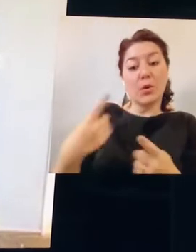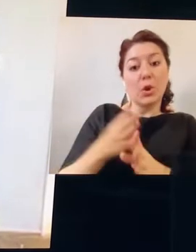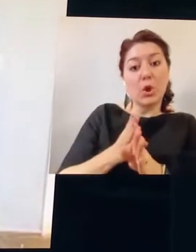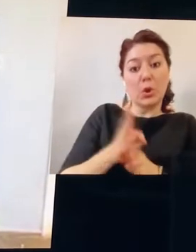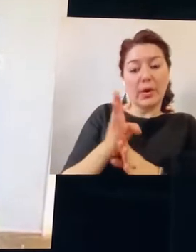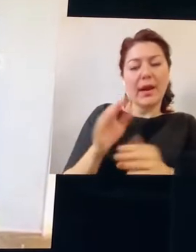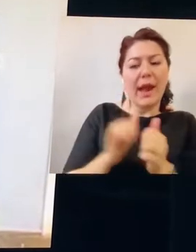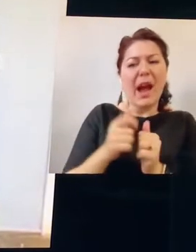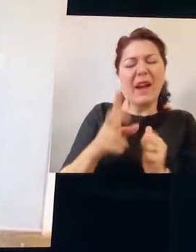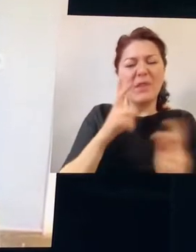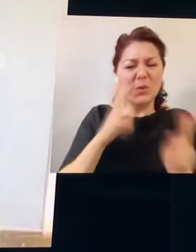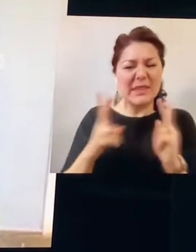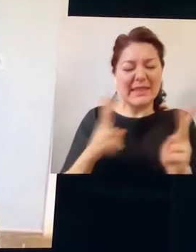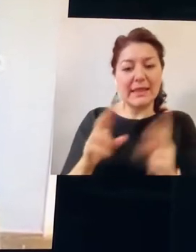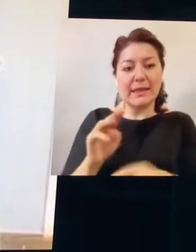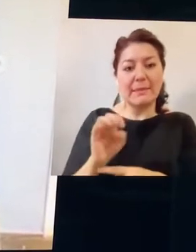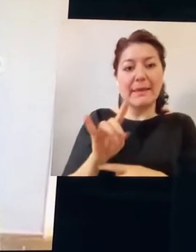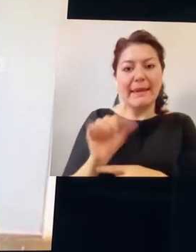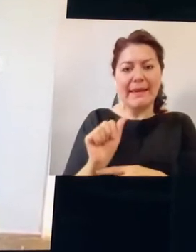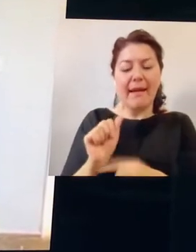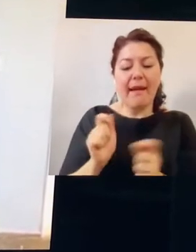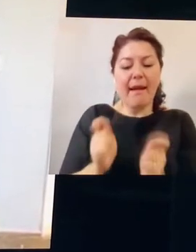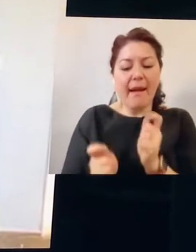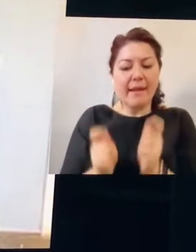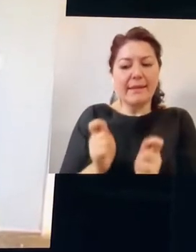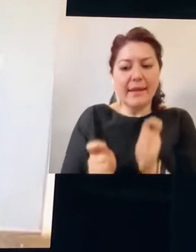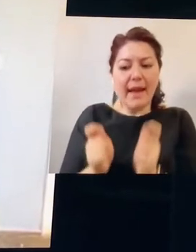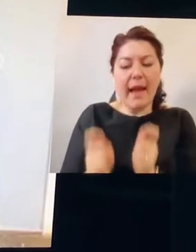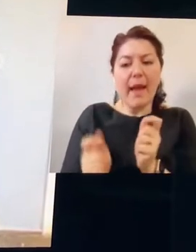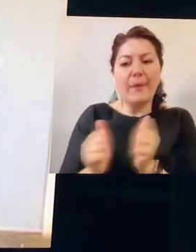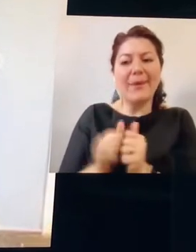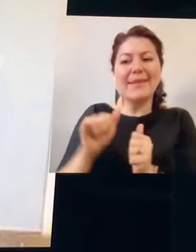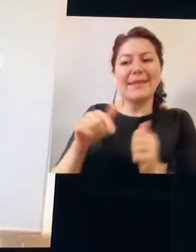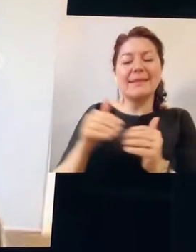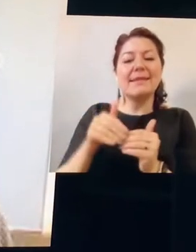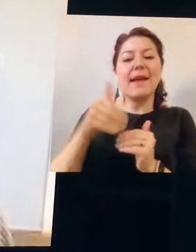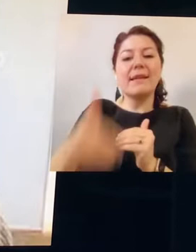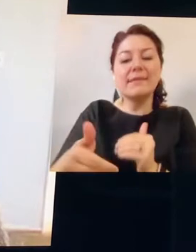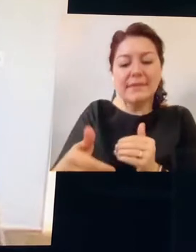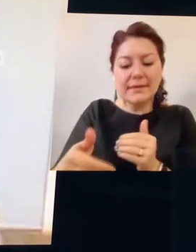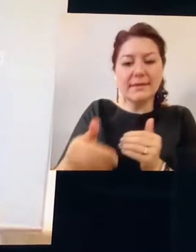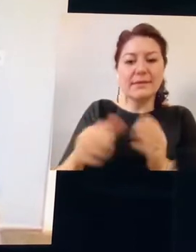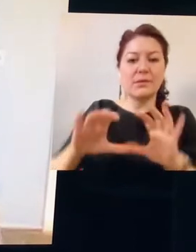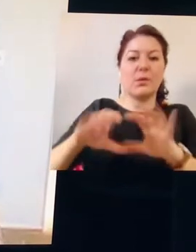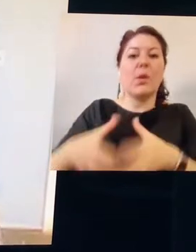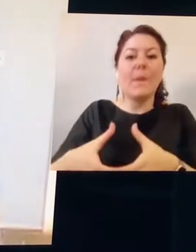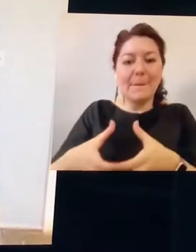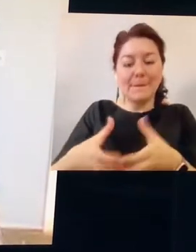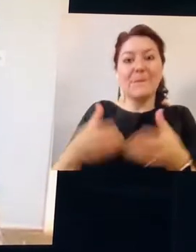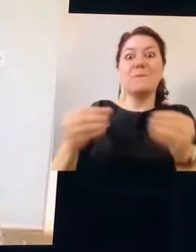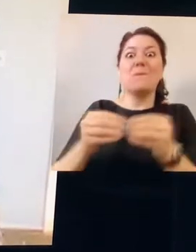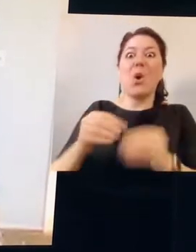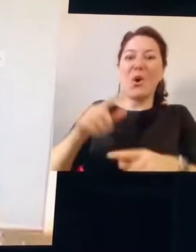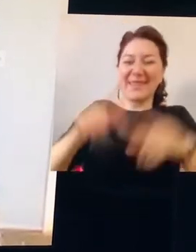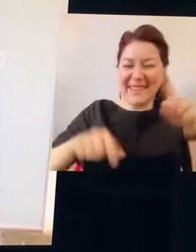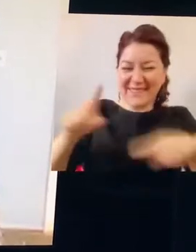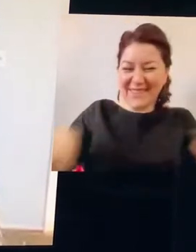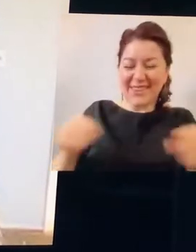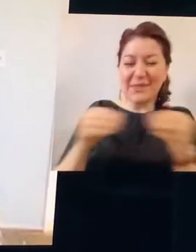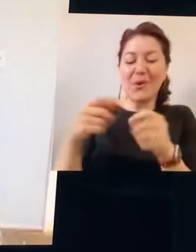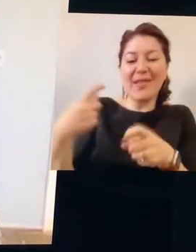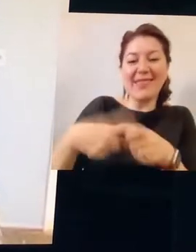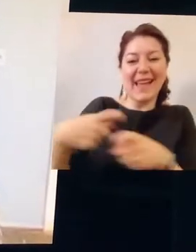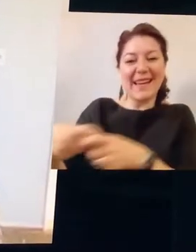more authentically communicate with this next generation of more diverse, more Latinx